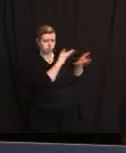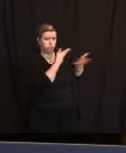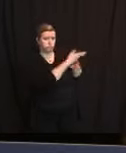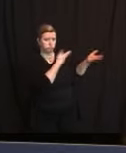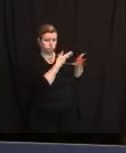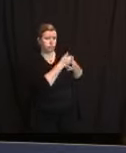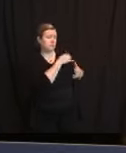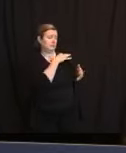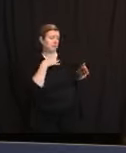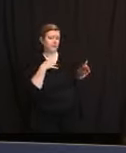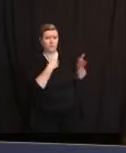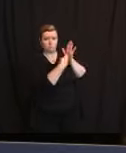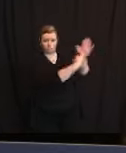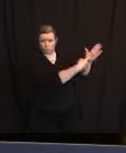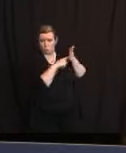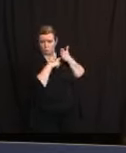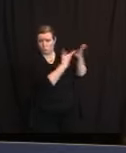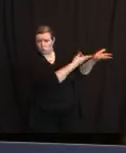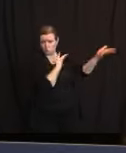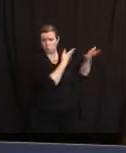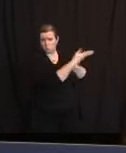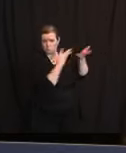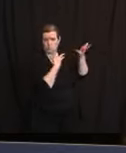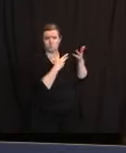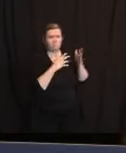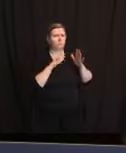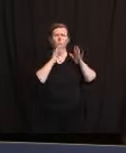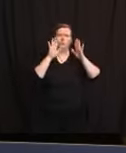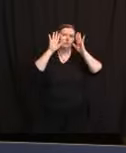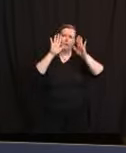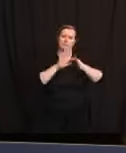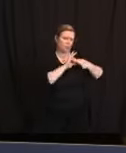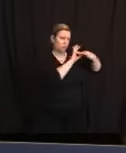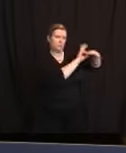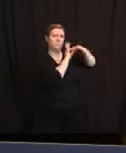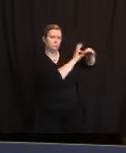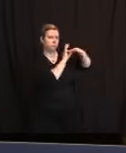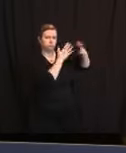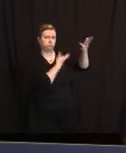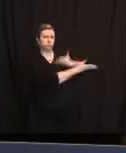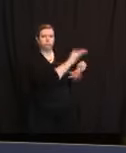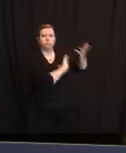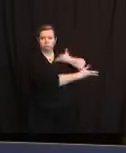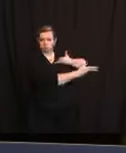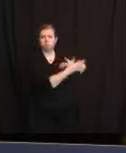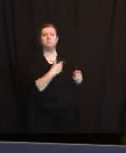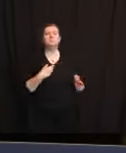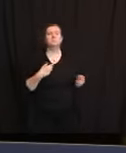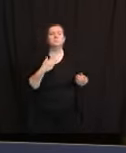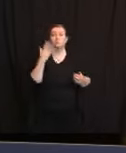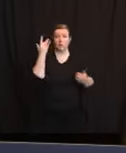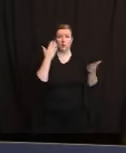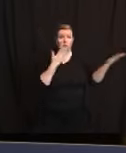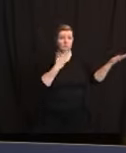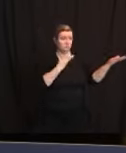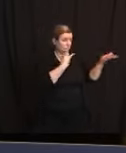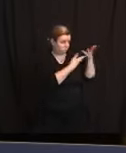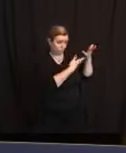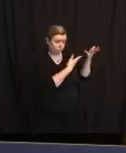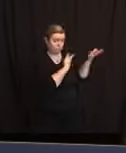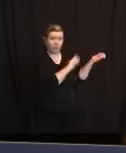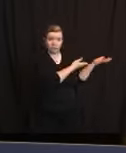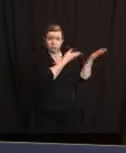a fabulous, fabulous thing for us, because when we report it to our community, when we report it back to our